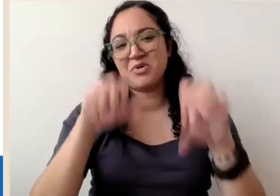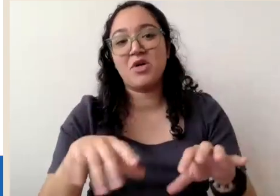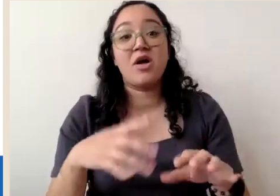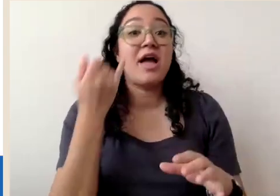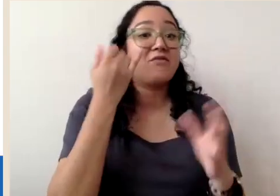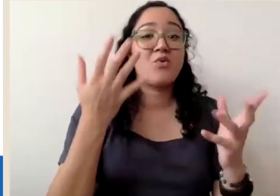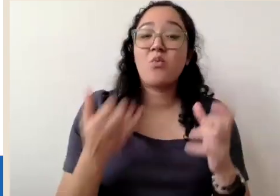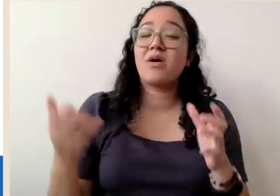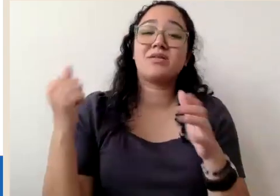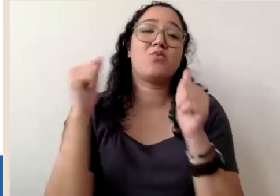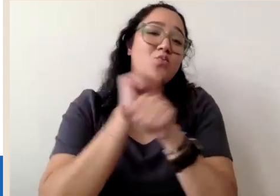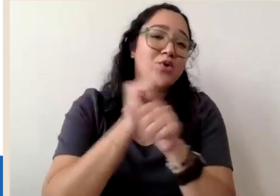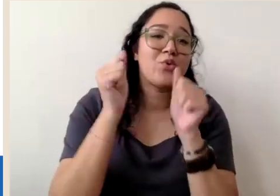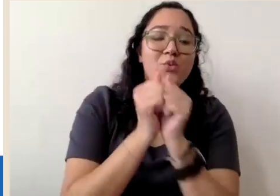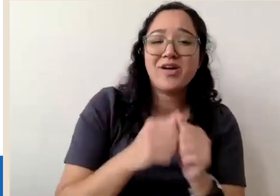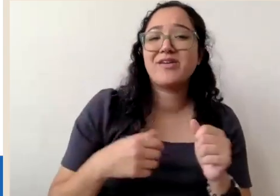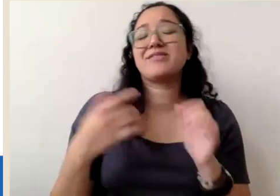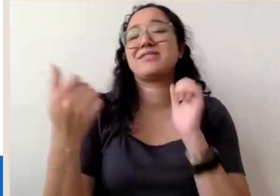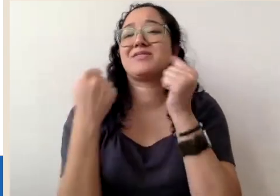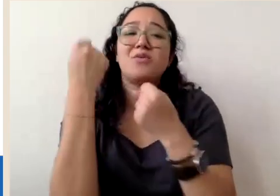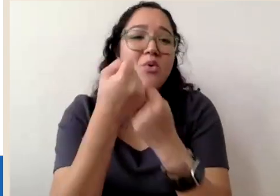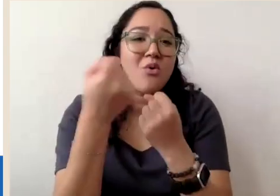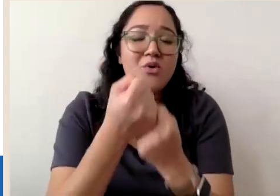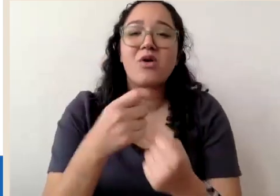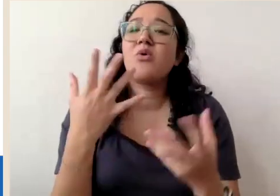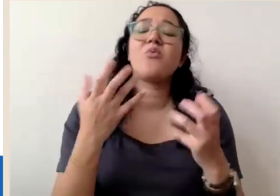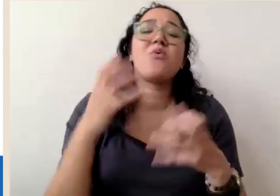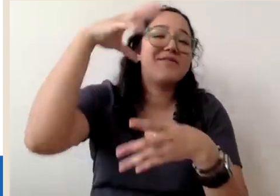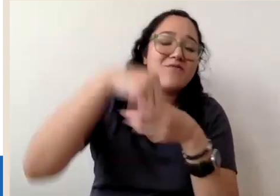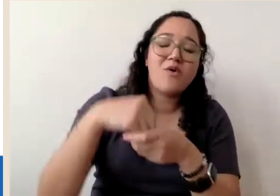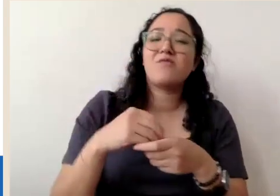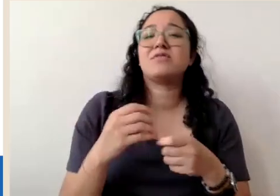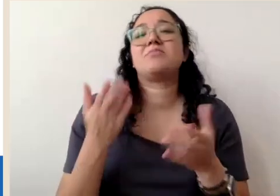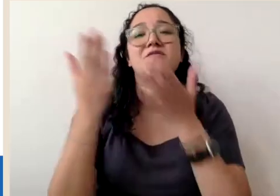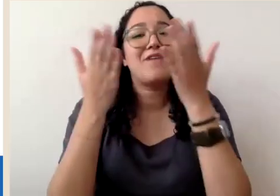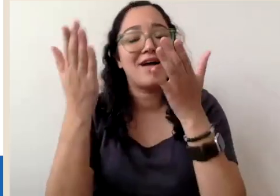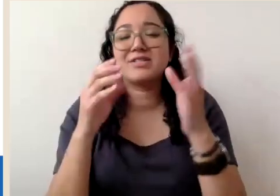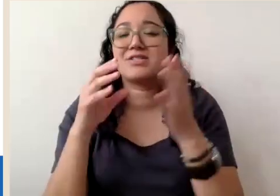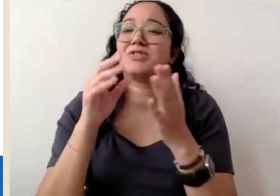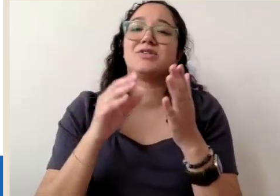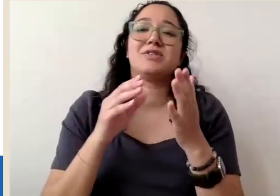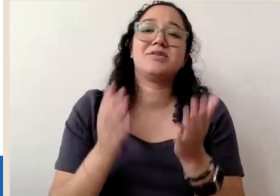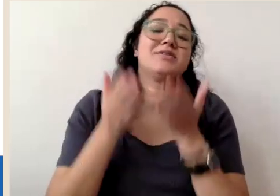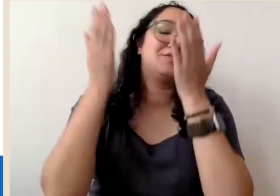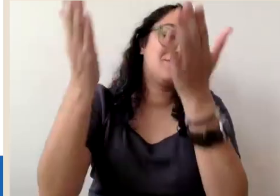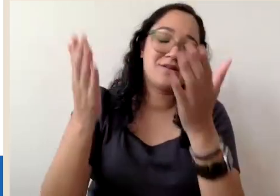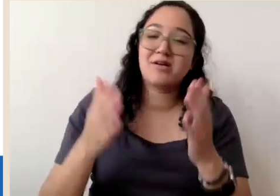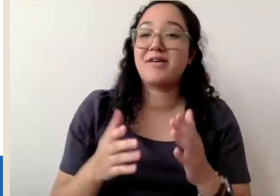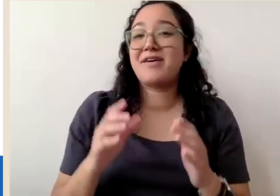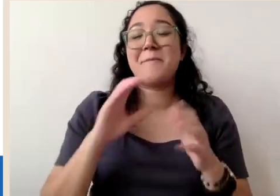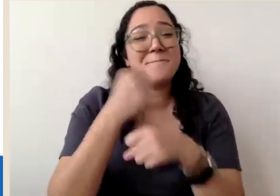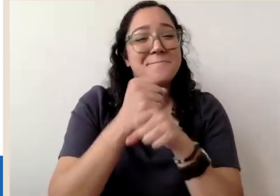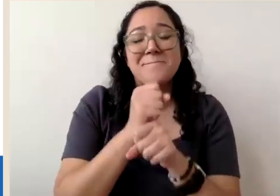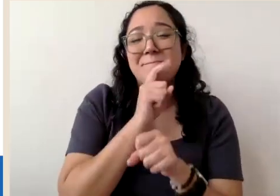We love to continue collaborating with you and continue to provide the service for students and ensuring that all students and